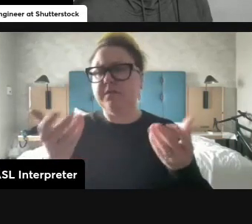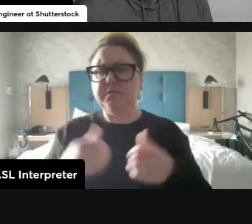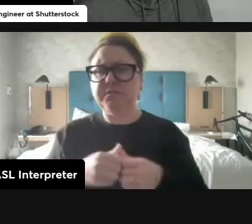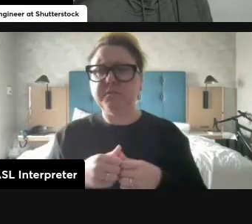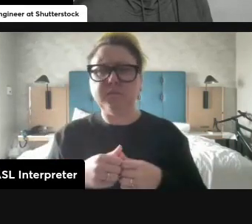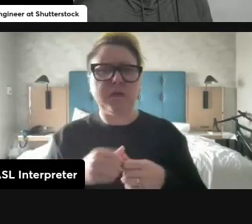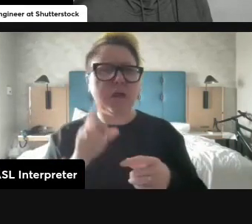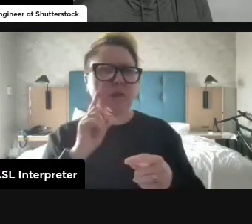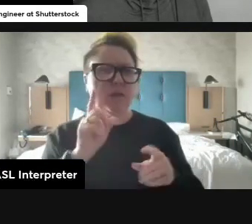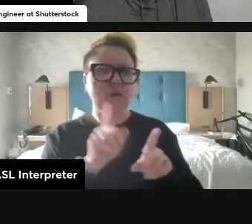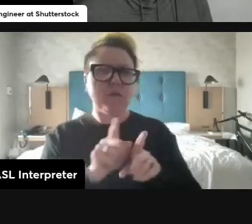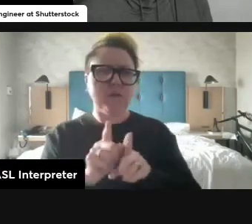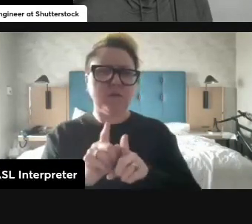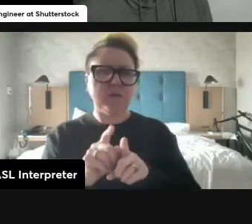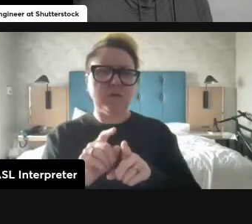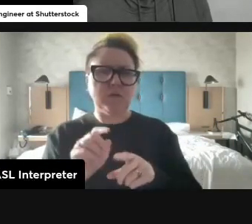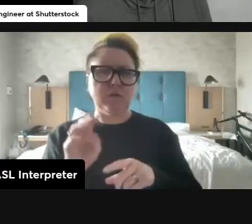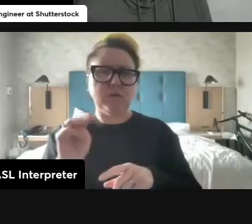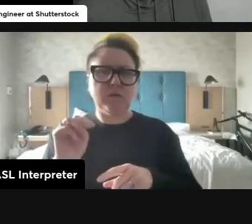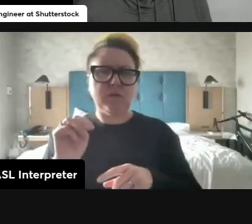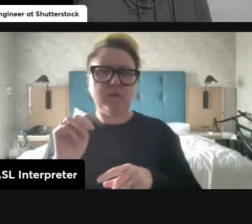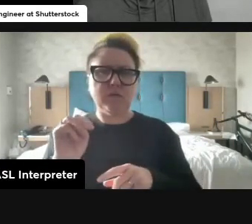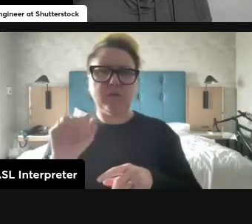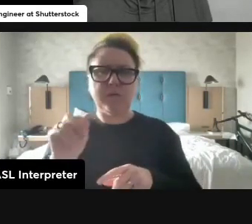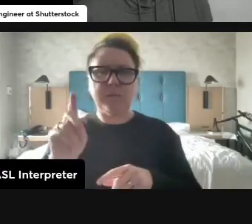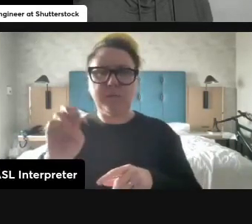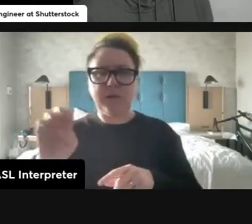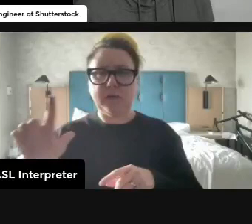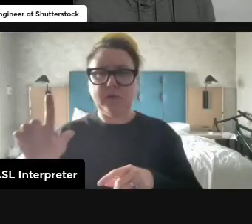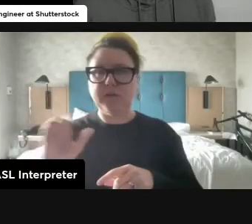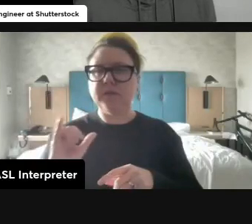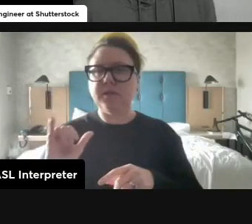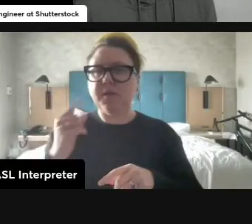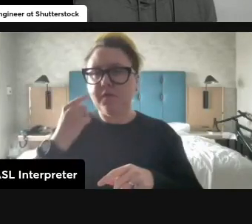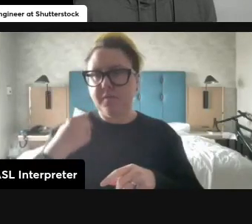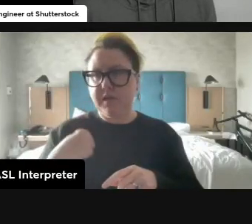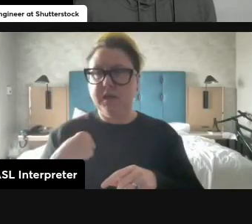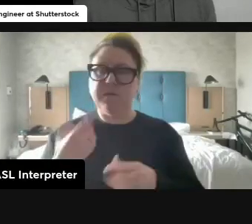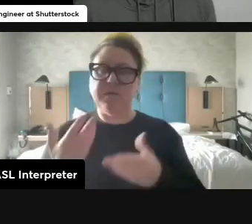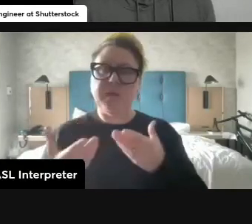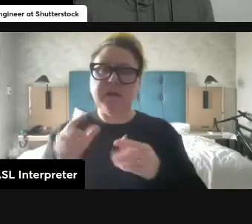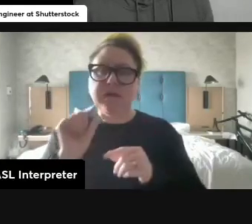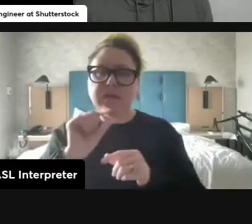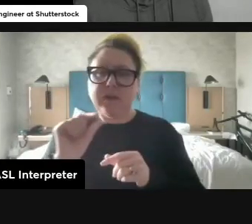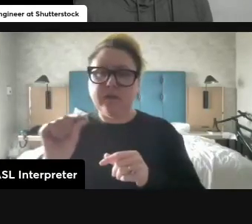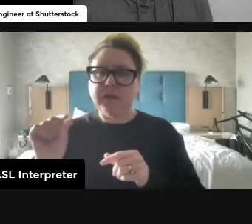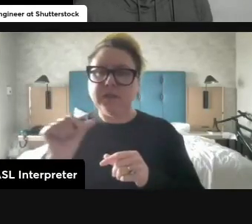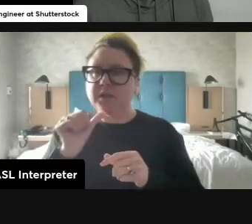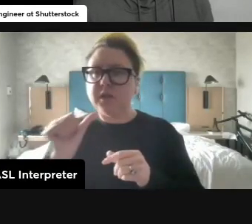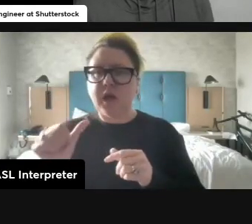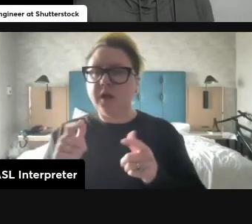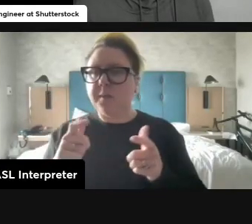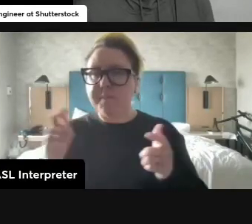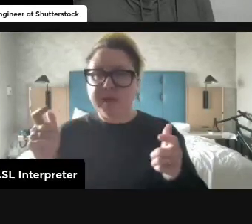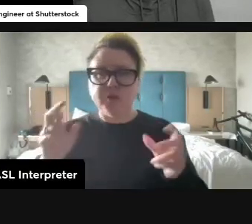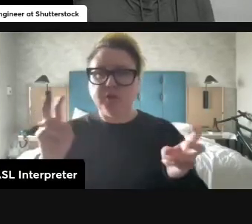Yeah, I think it's similar for me. It's many little things, no one major